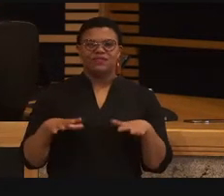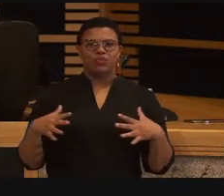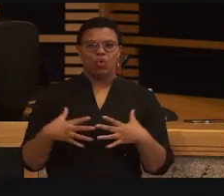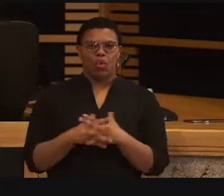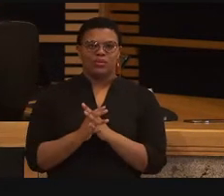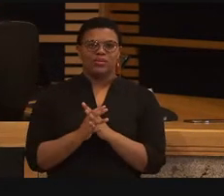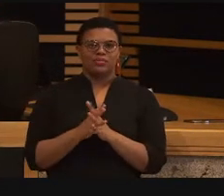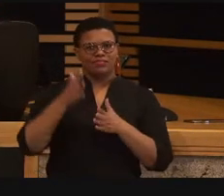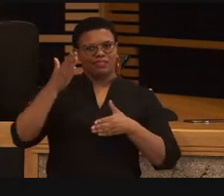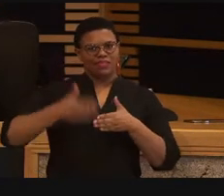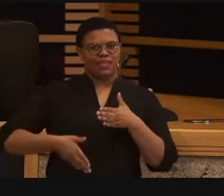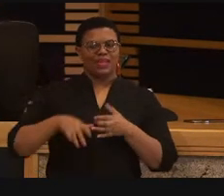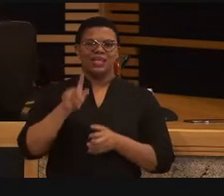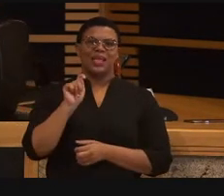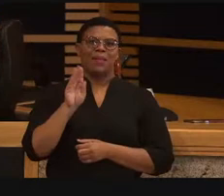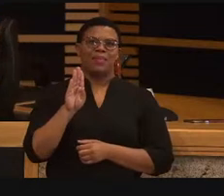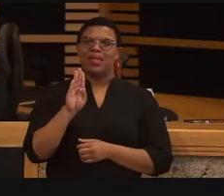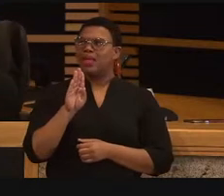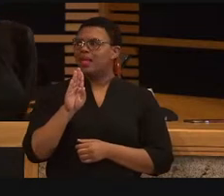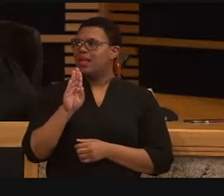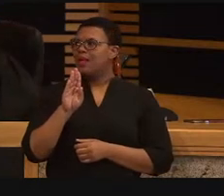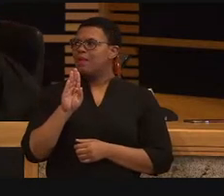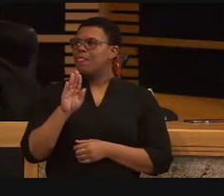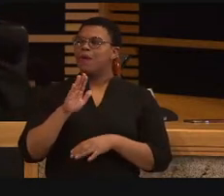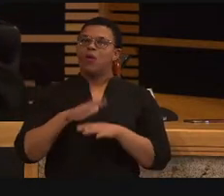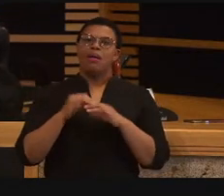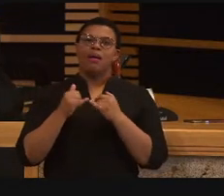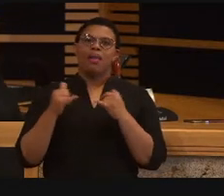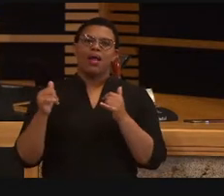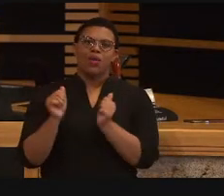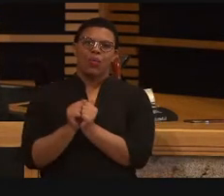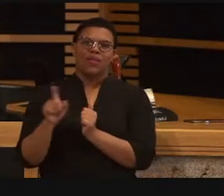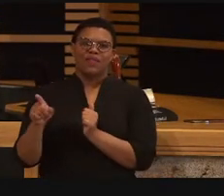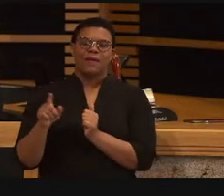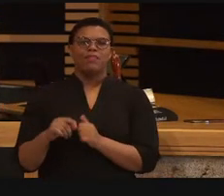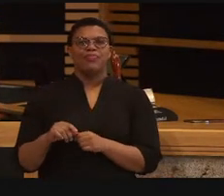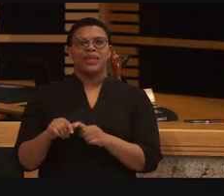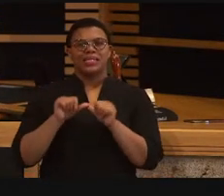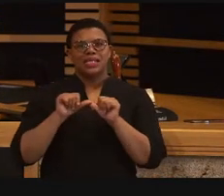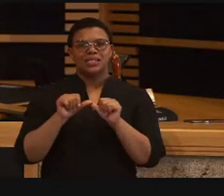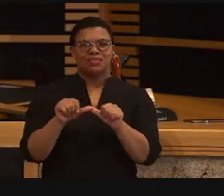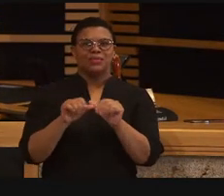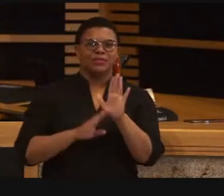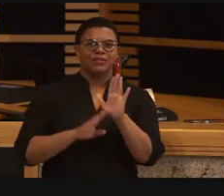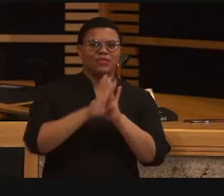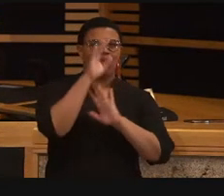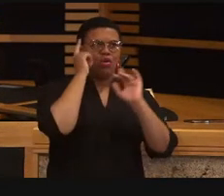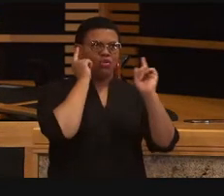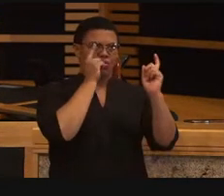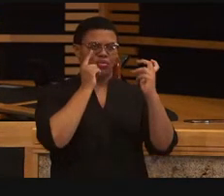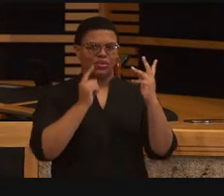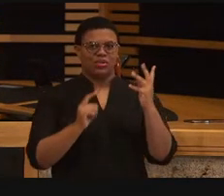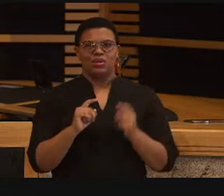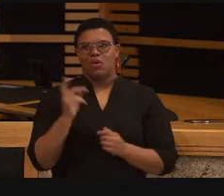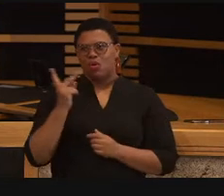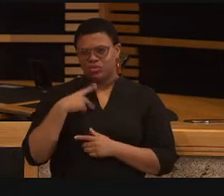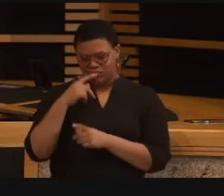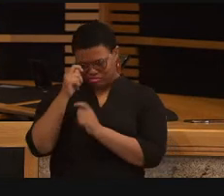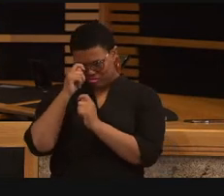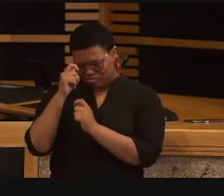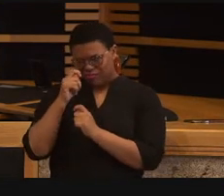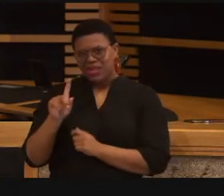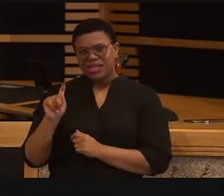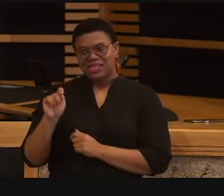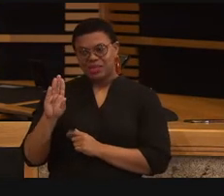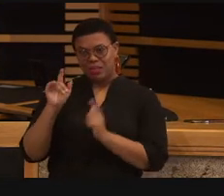by 2030 in line with the Sustainable Development Goals. It also acknowledges that TB Awareness